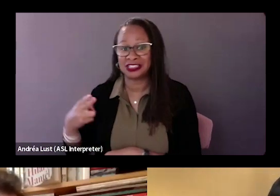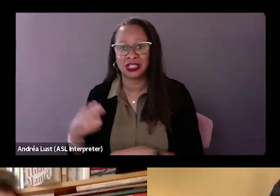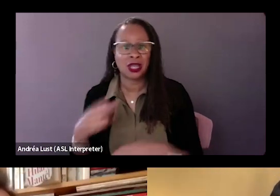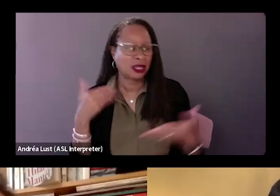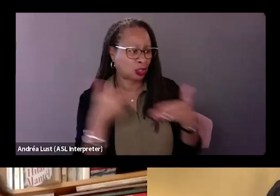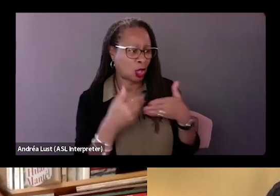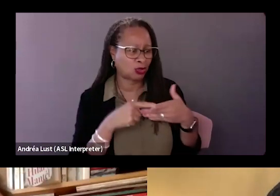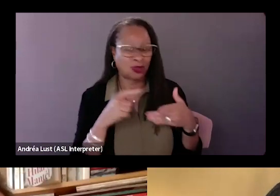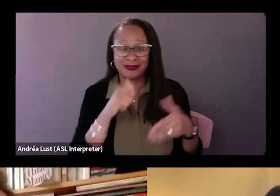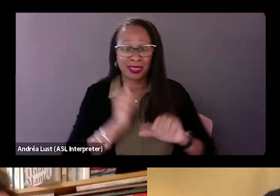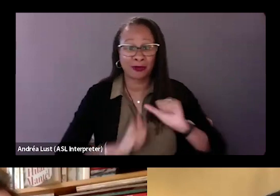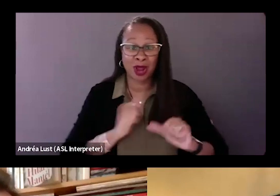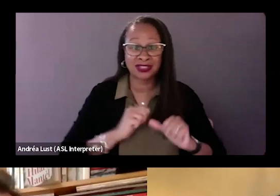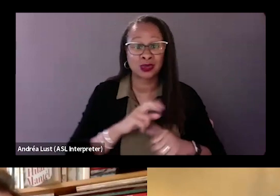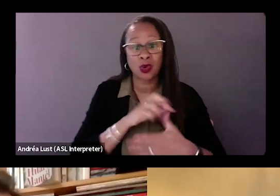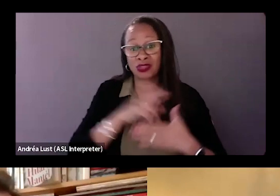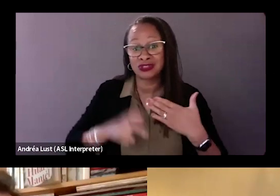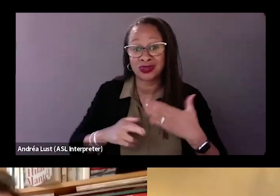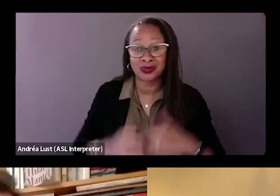neither the process nor the outcome.